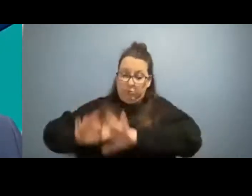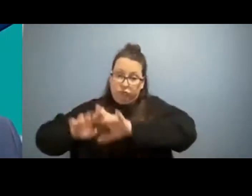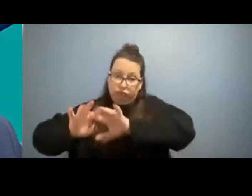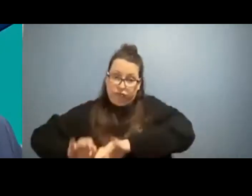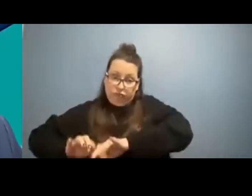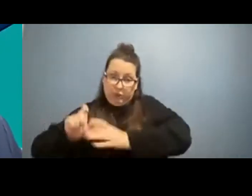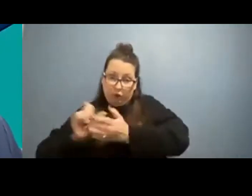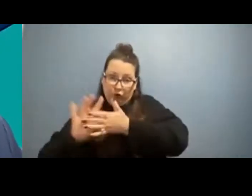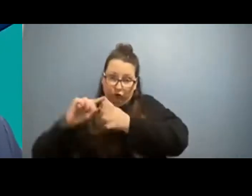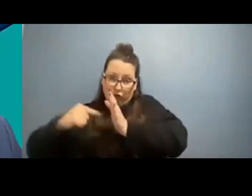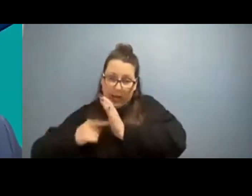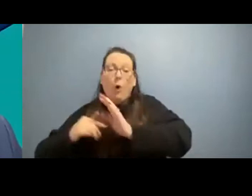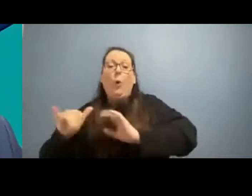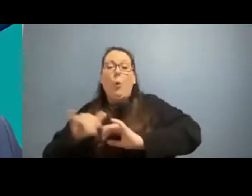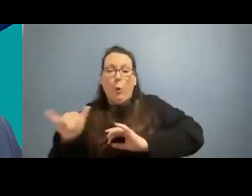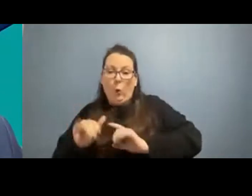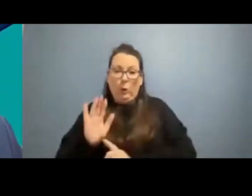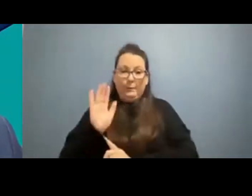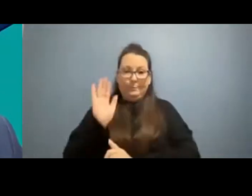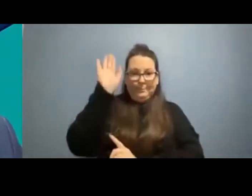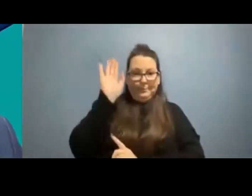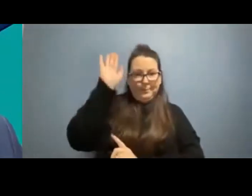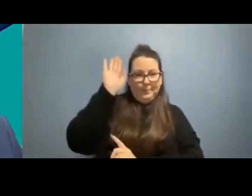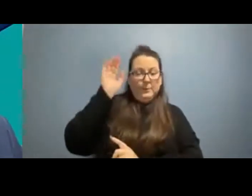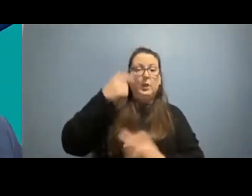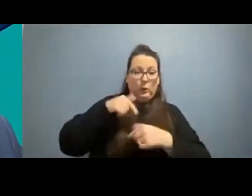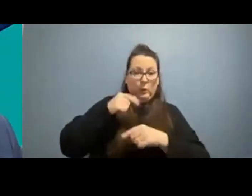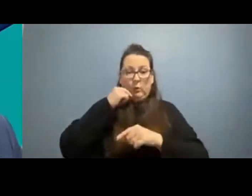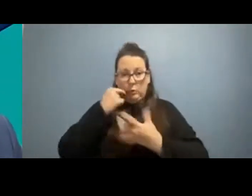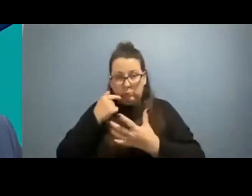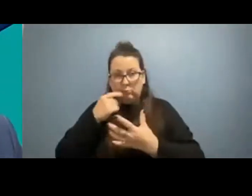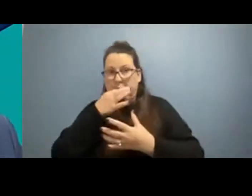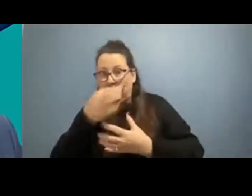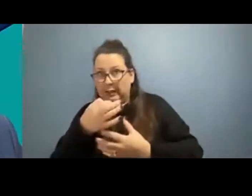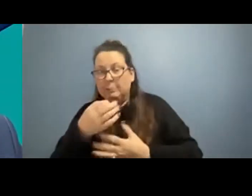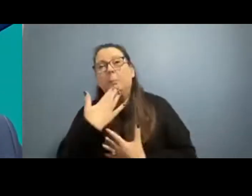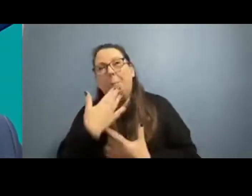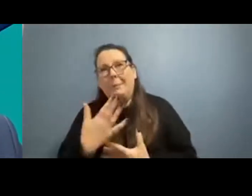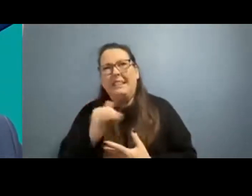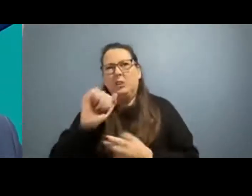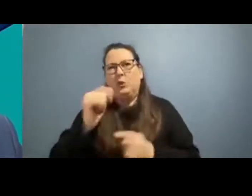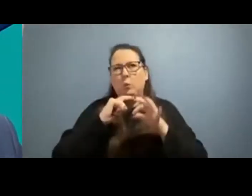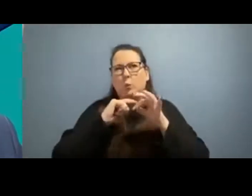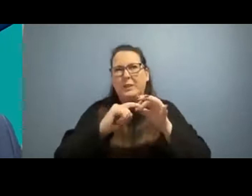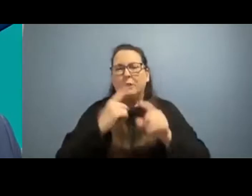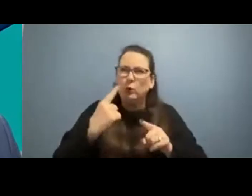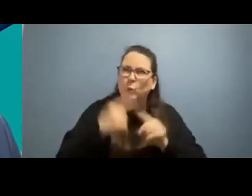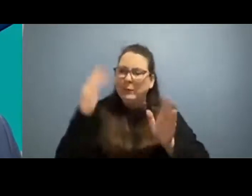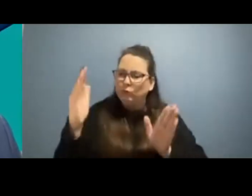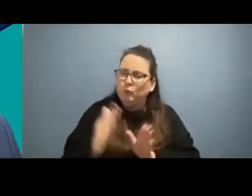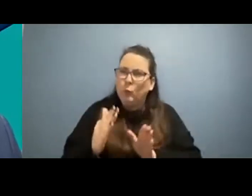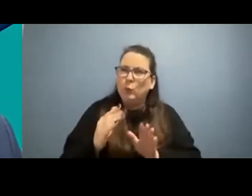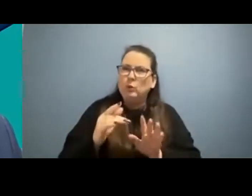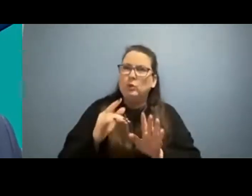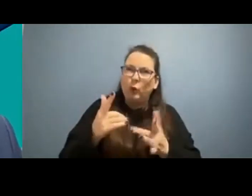you. We ask that you keep your questions short and sharp so that everyone has a chance to speak. Our